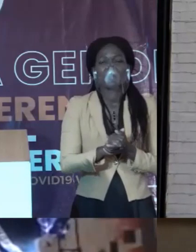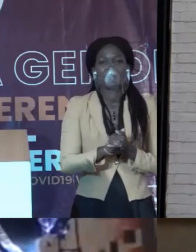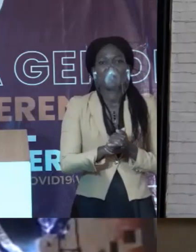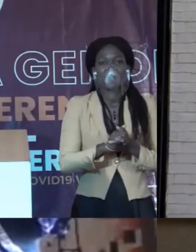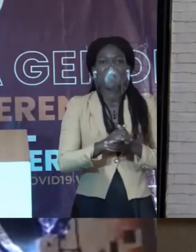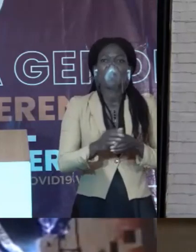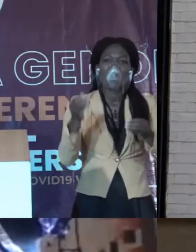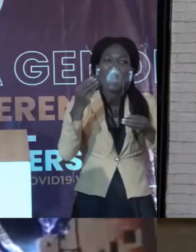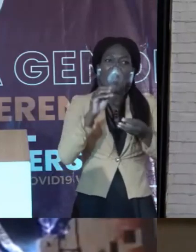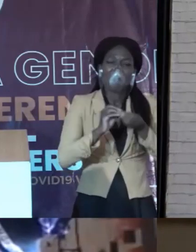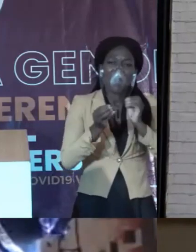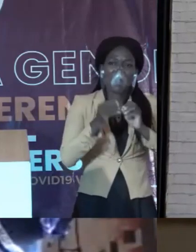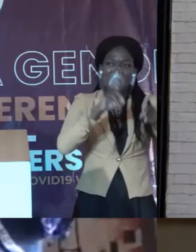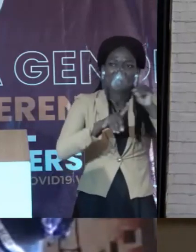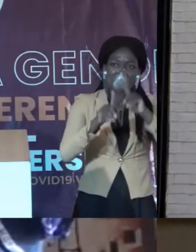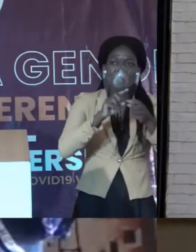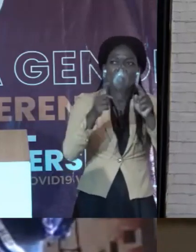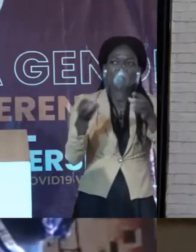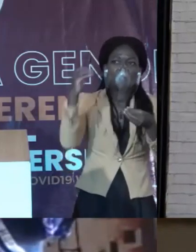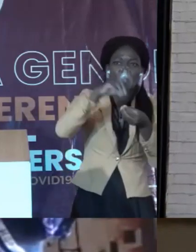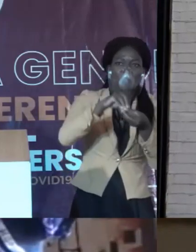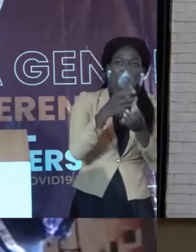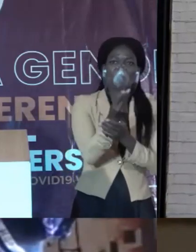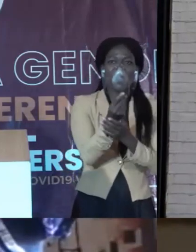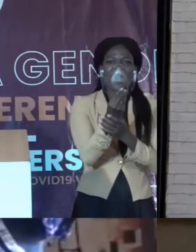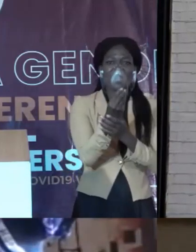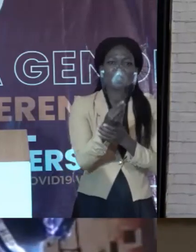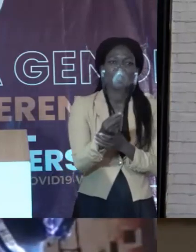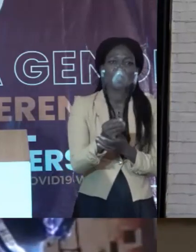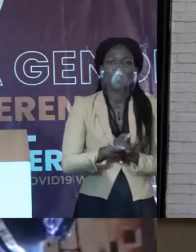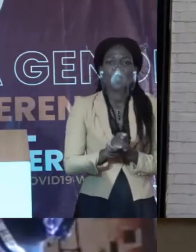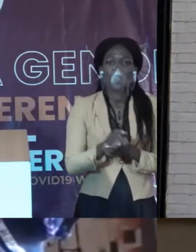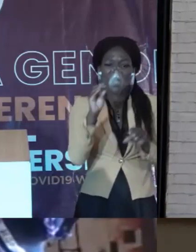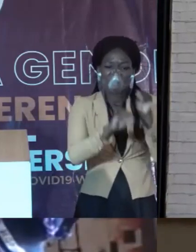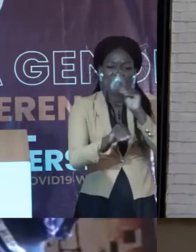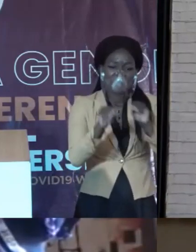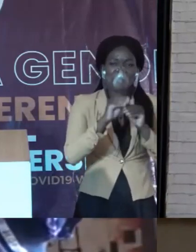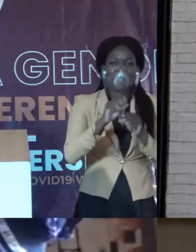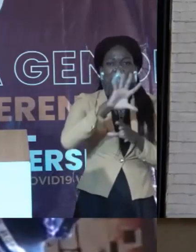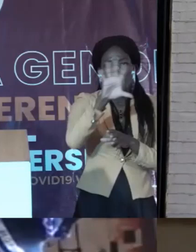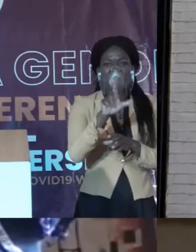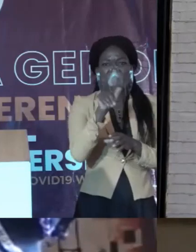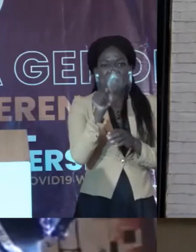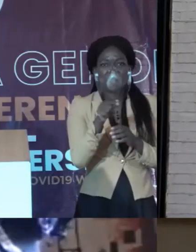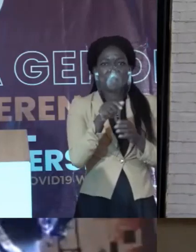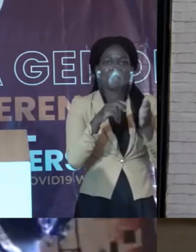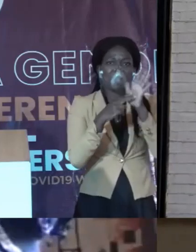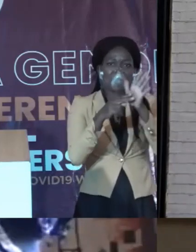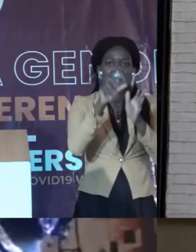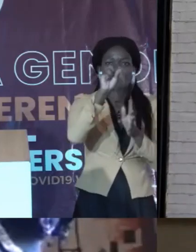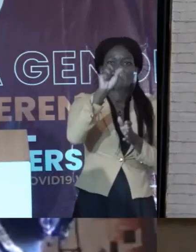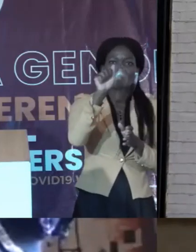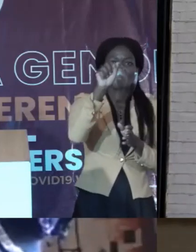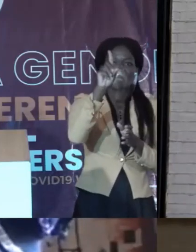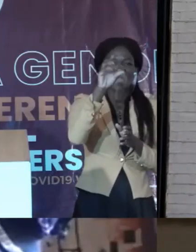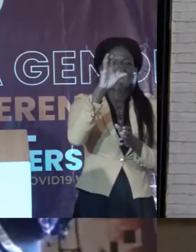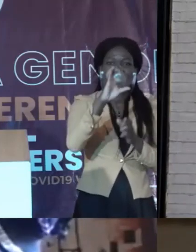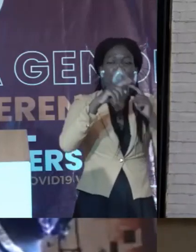and contribute to financial investments in the region? And I think in this case, we're talking about SADC, we're also talking about the Africa